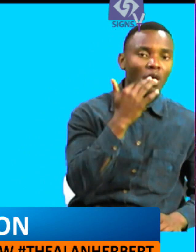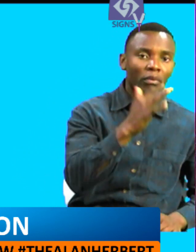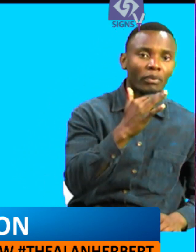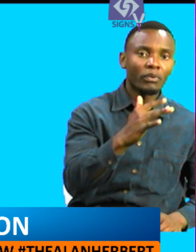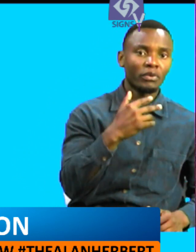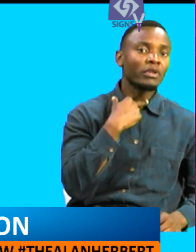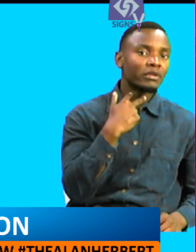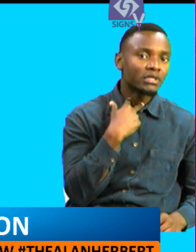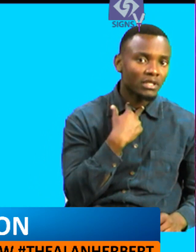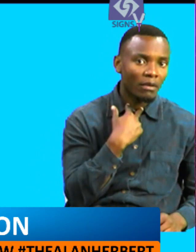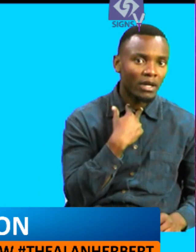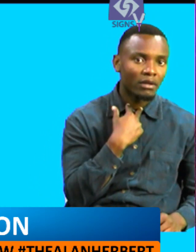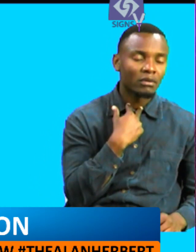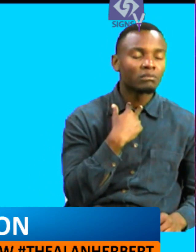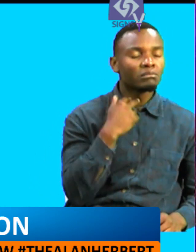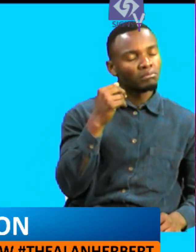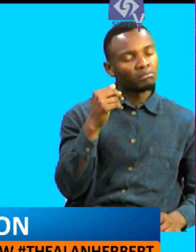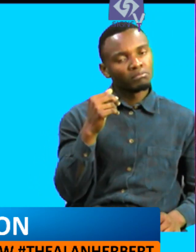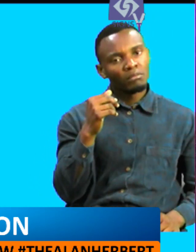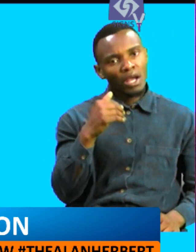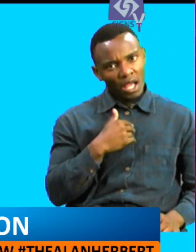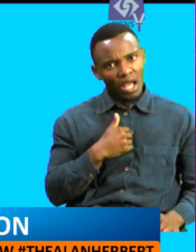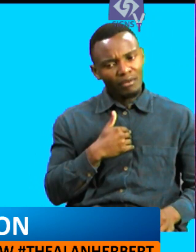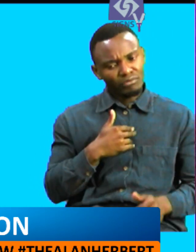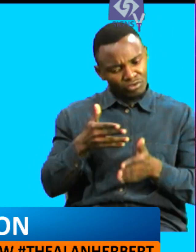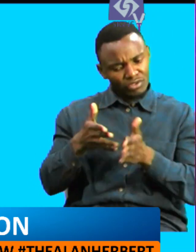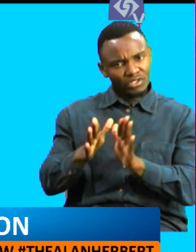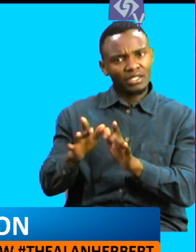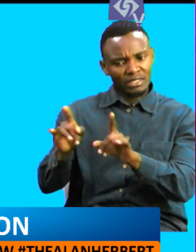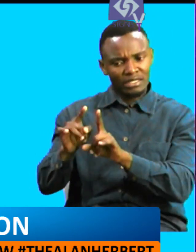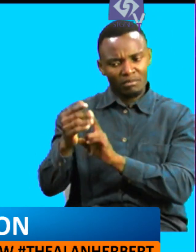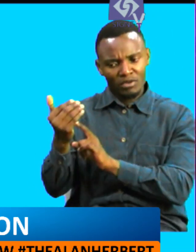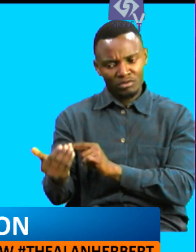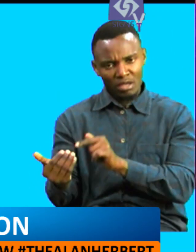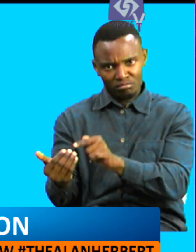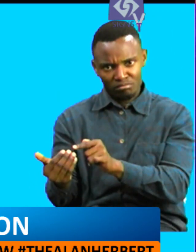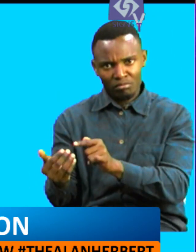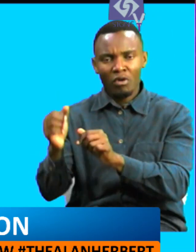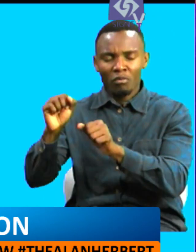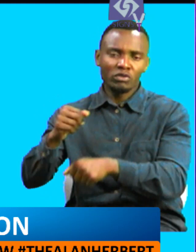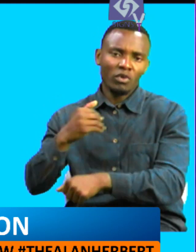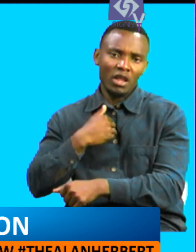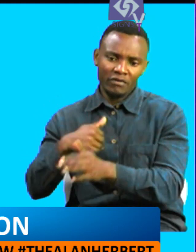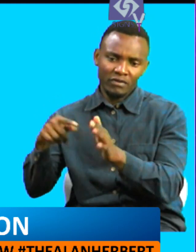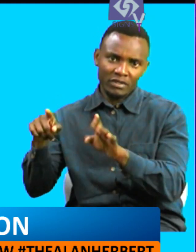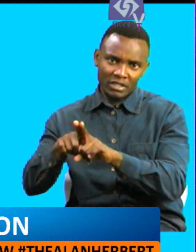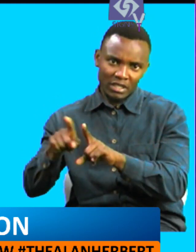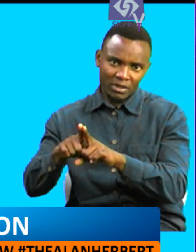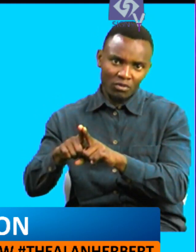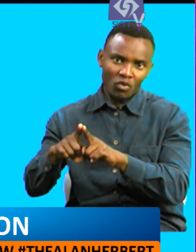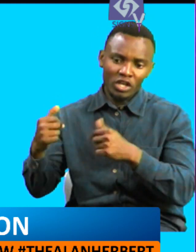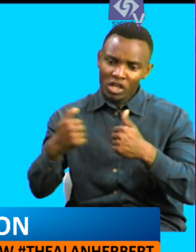stammers, there's a chance that your kids will stammer, or the next